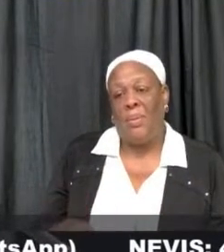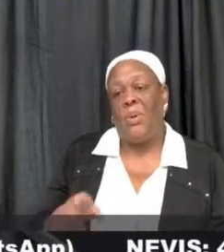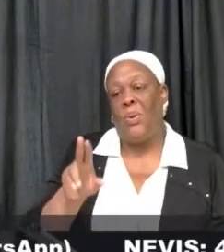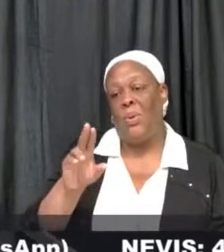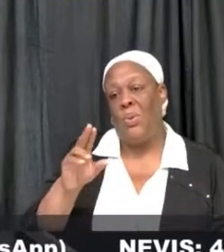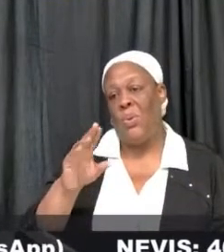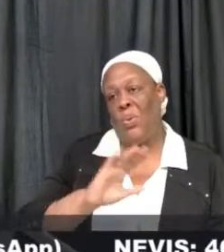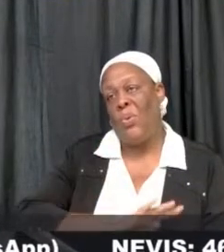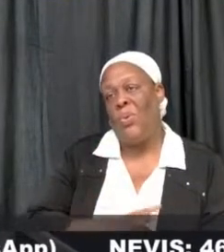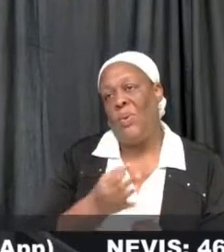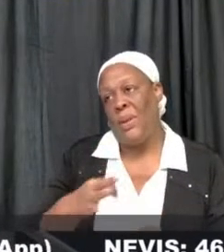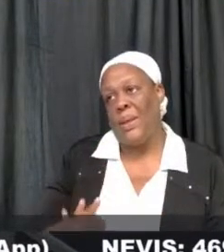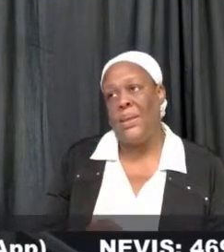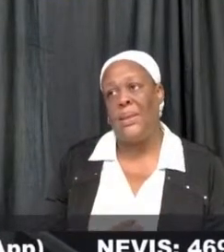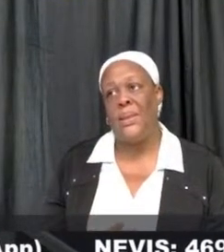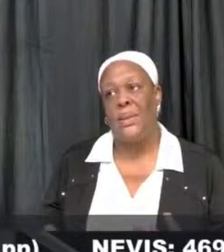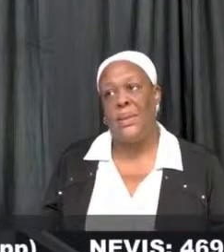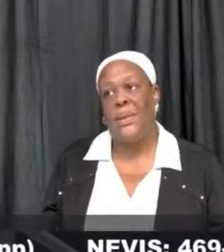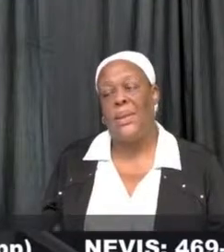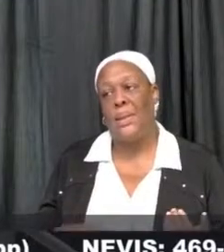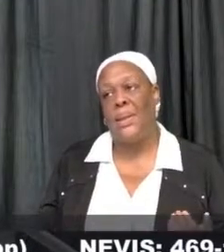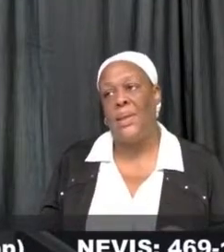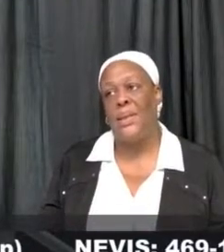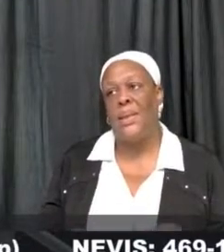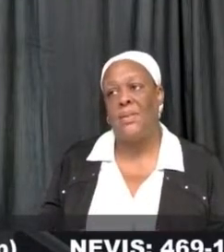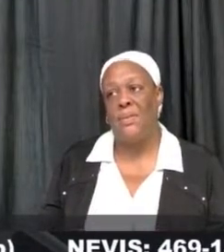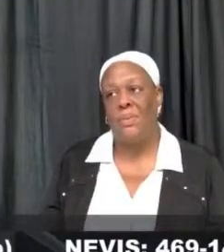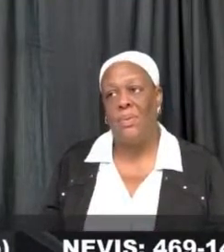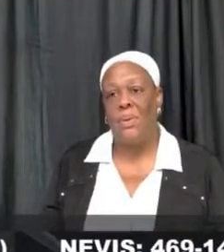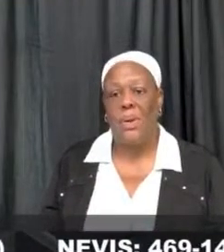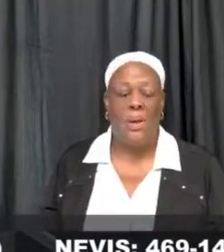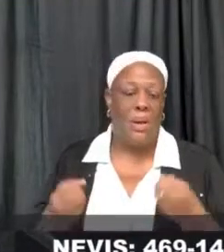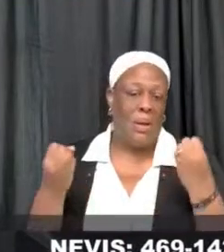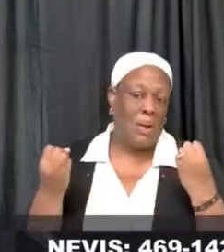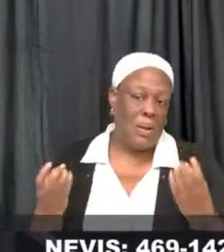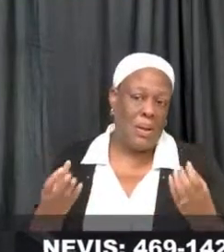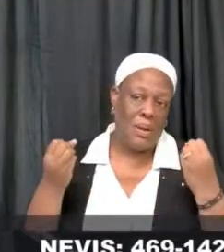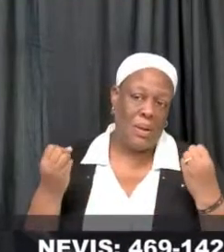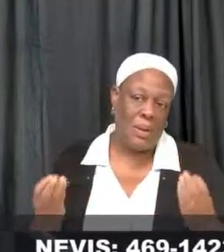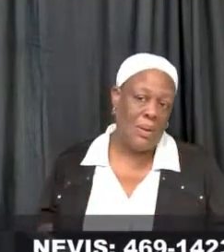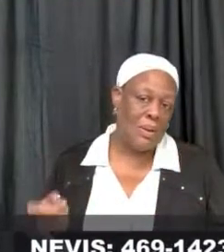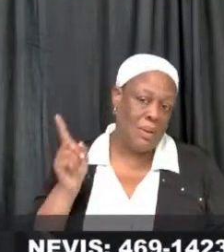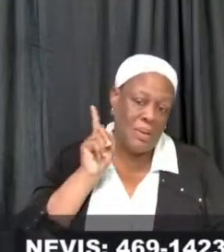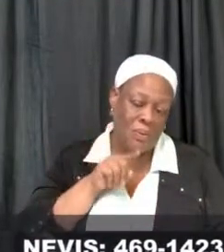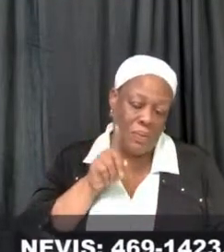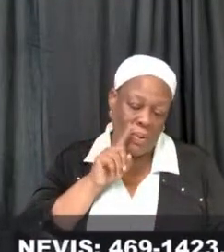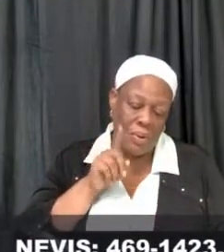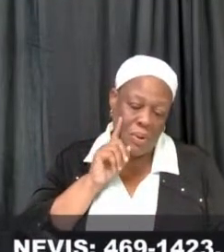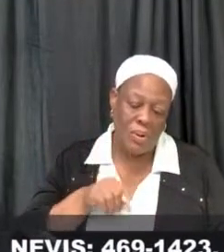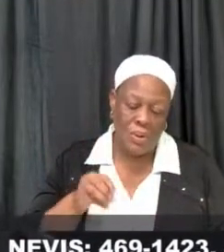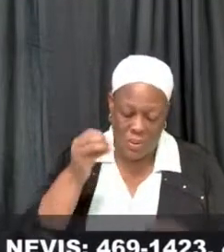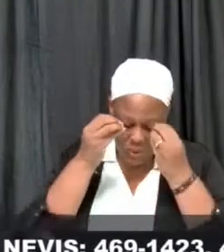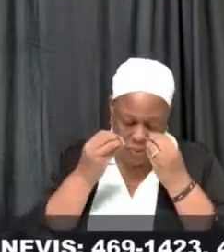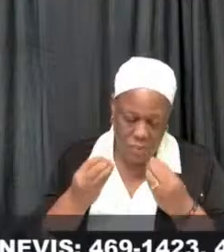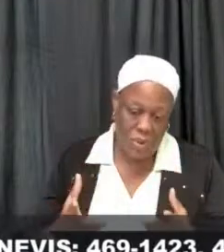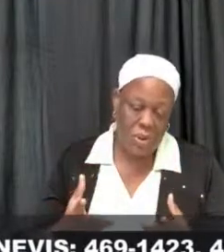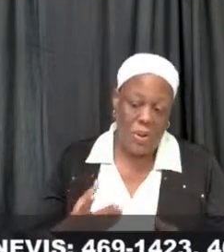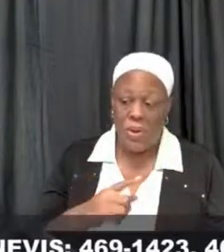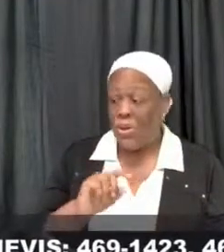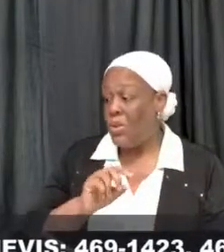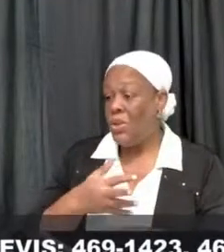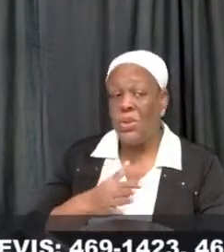pandemic. There is a lot of fake news going around.